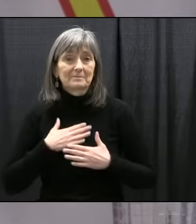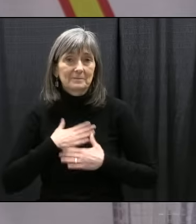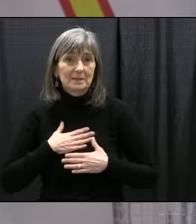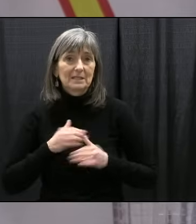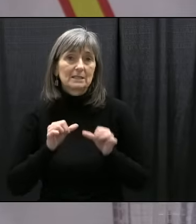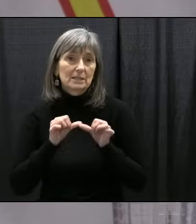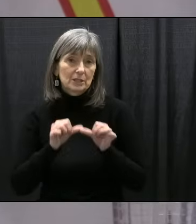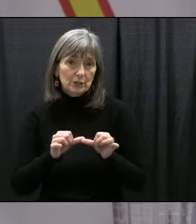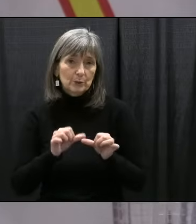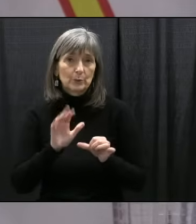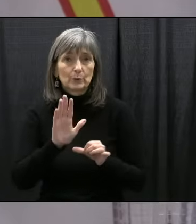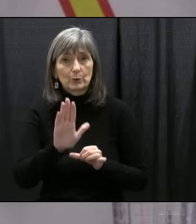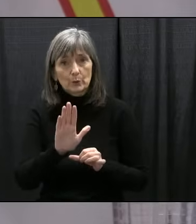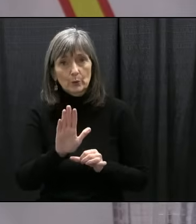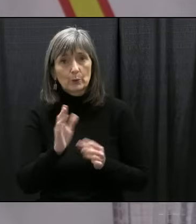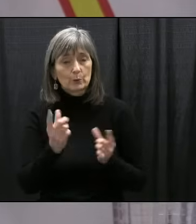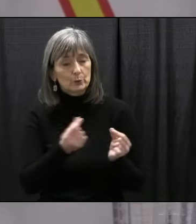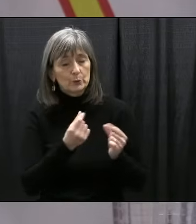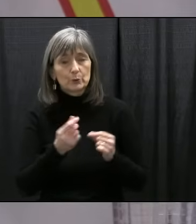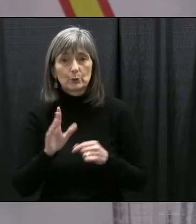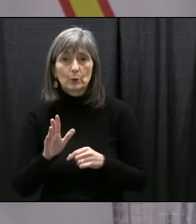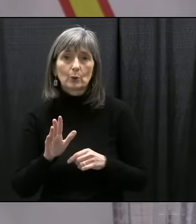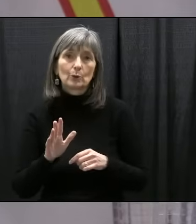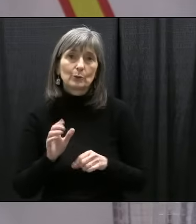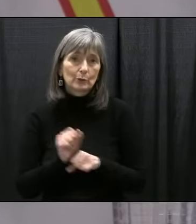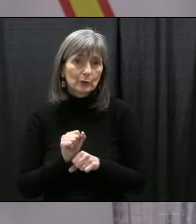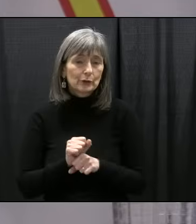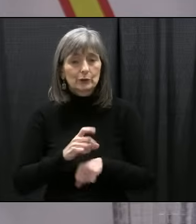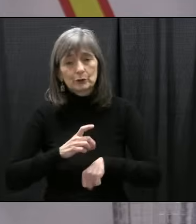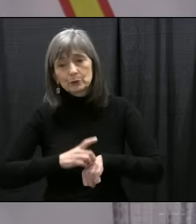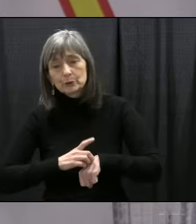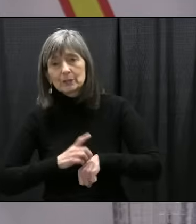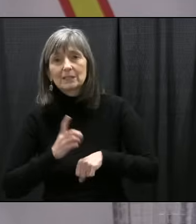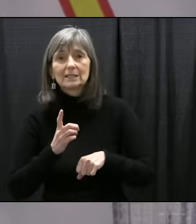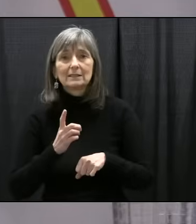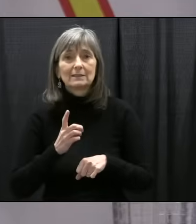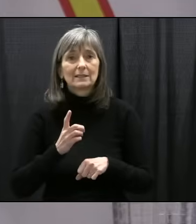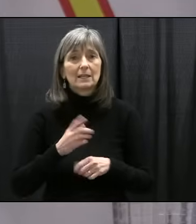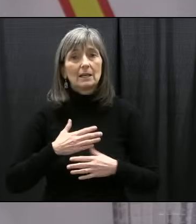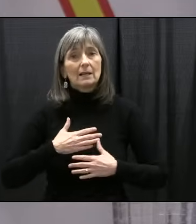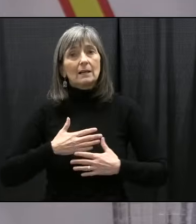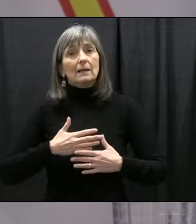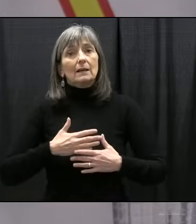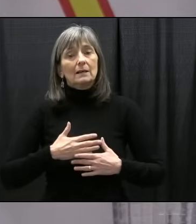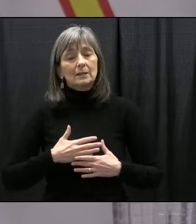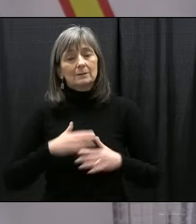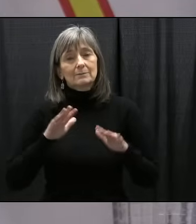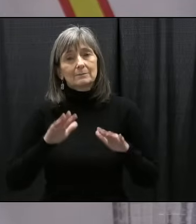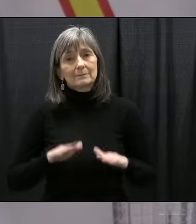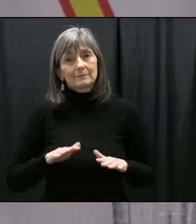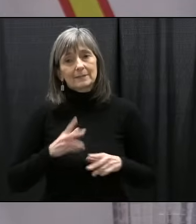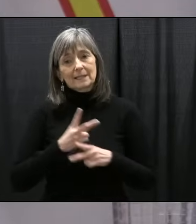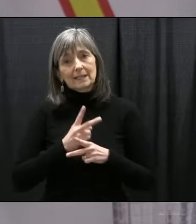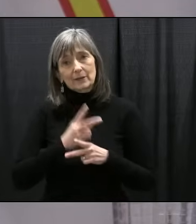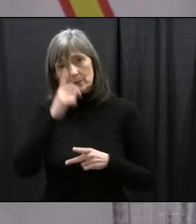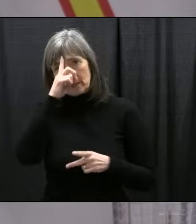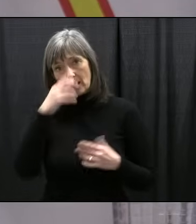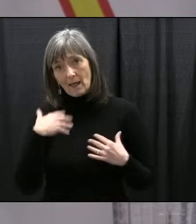to do your part. Keep calm, take a deep breath, look after yourself, your mental health. We will get through this,